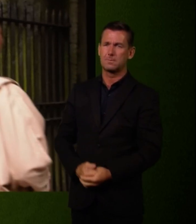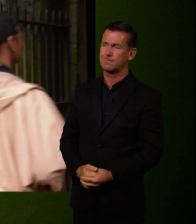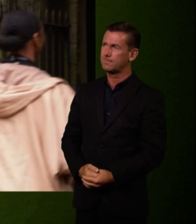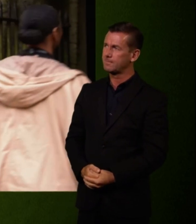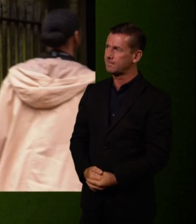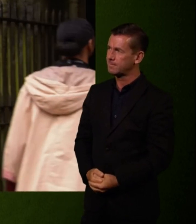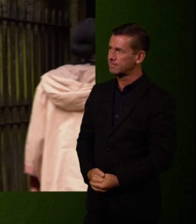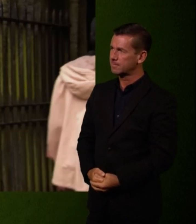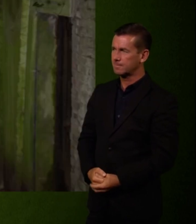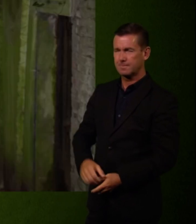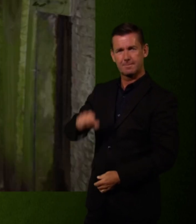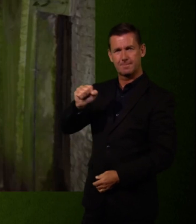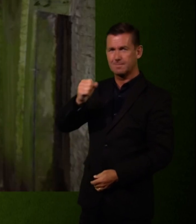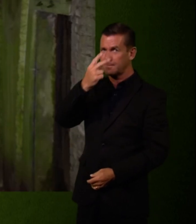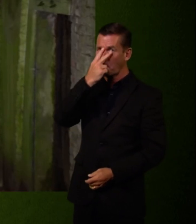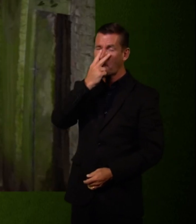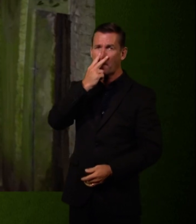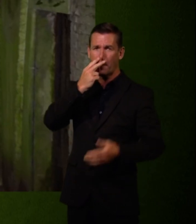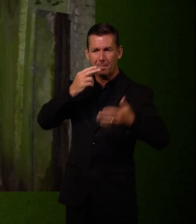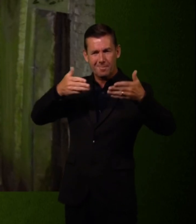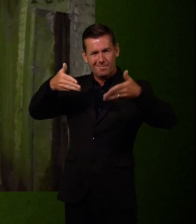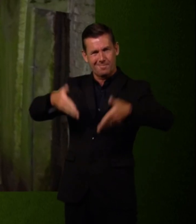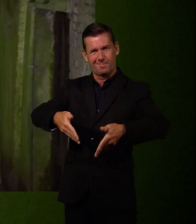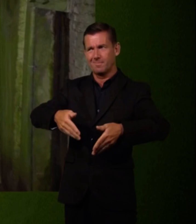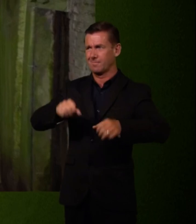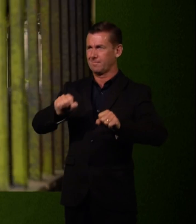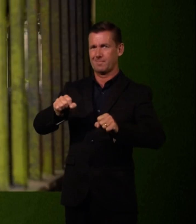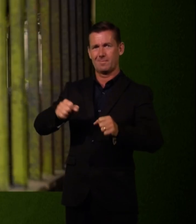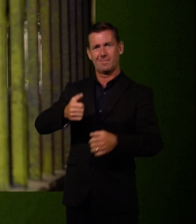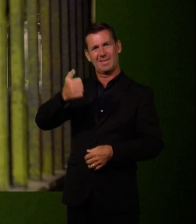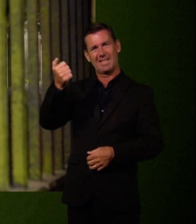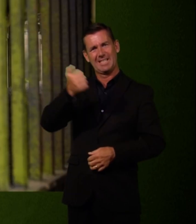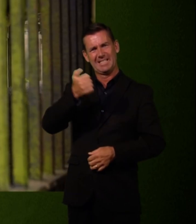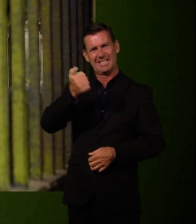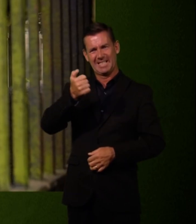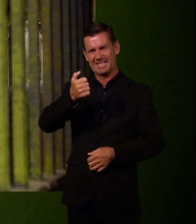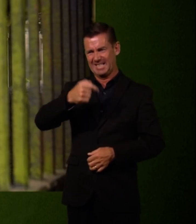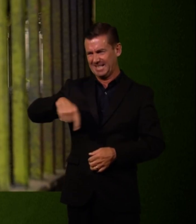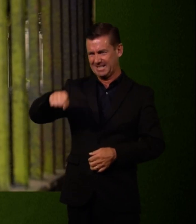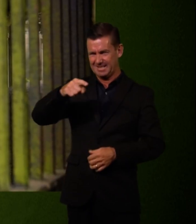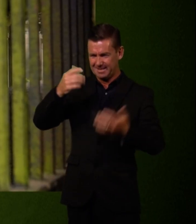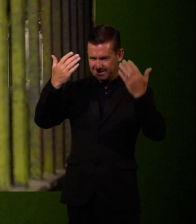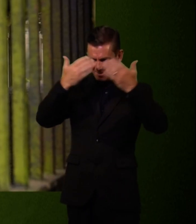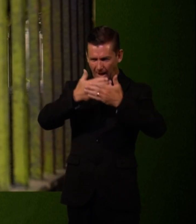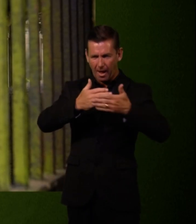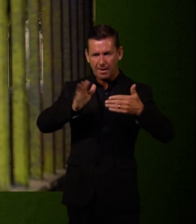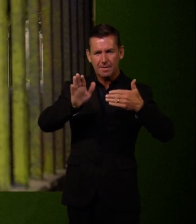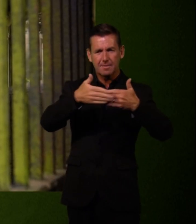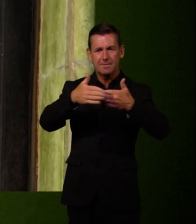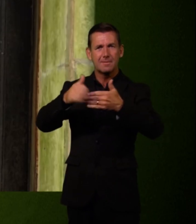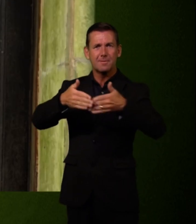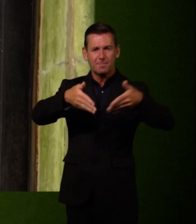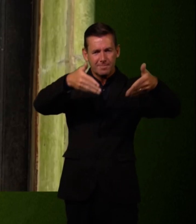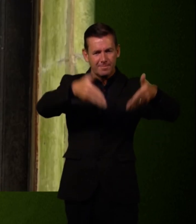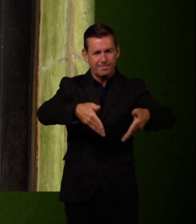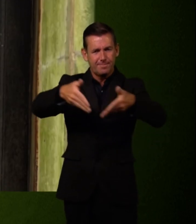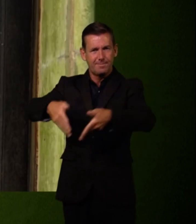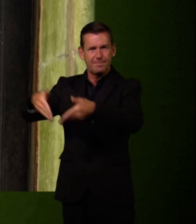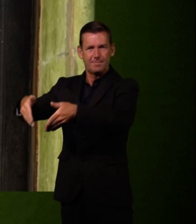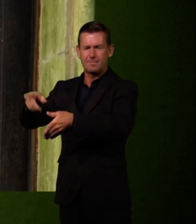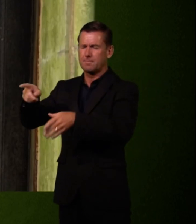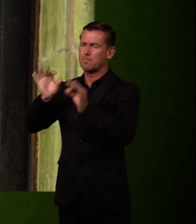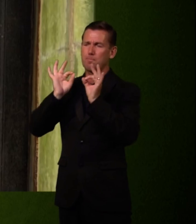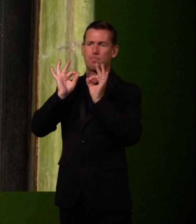And this ancient burial site, home to 16 dark, sealed tombs, seems to offer them just what they